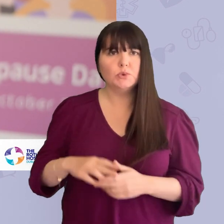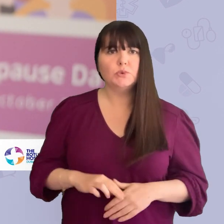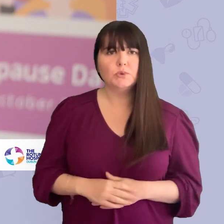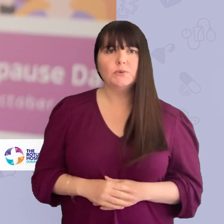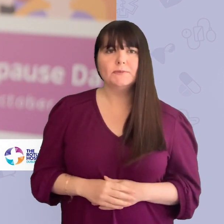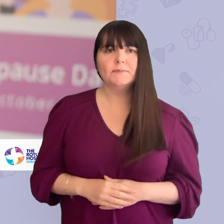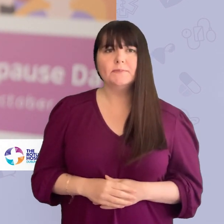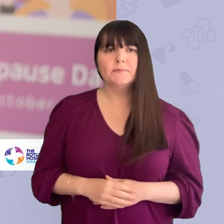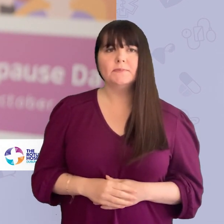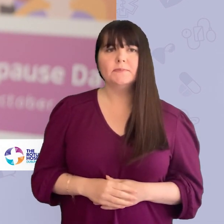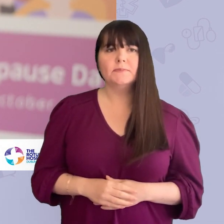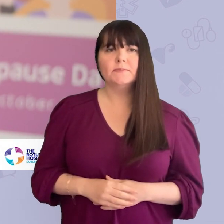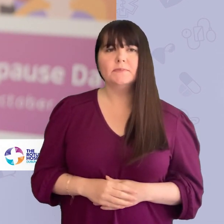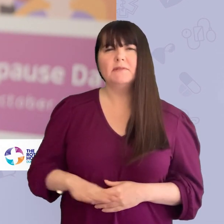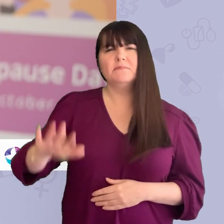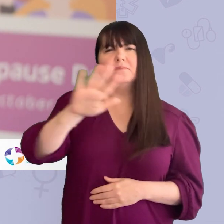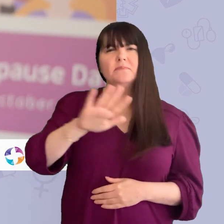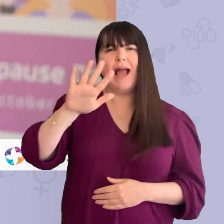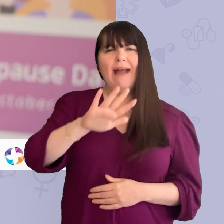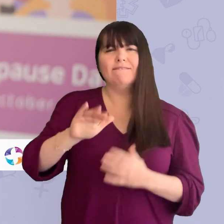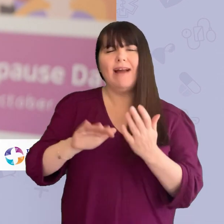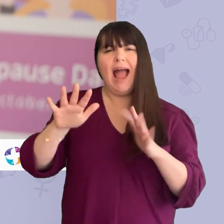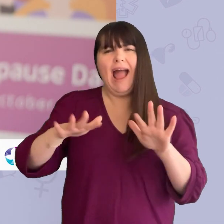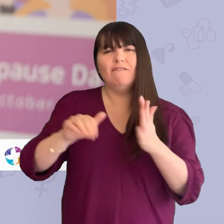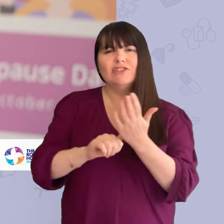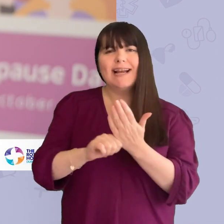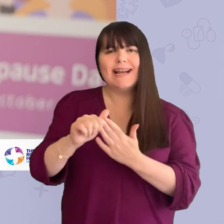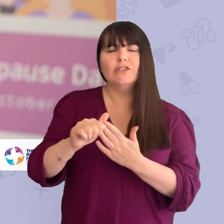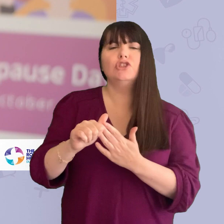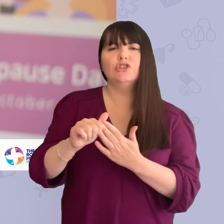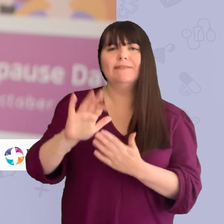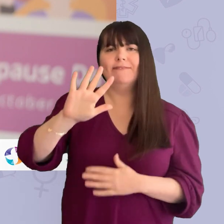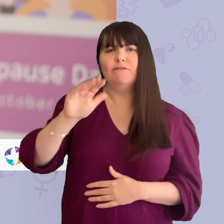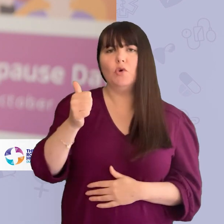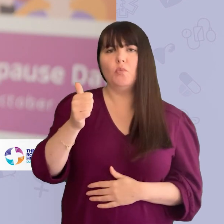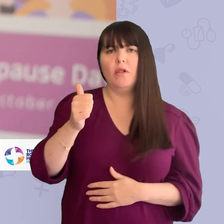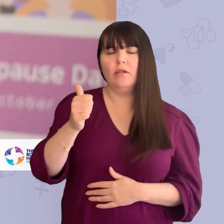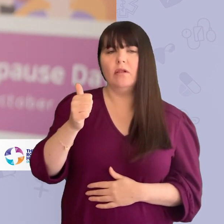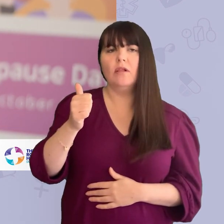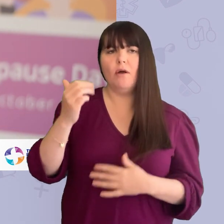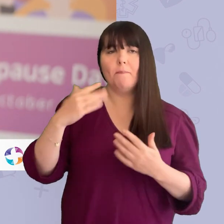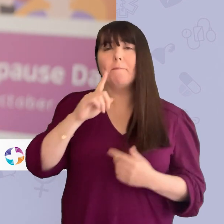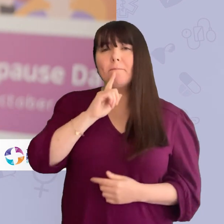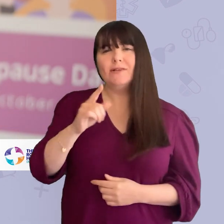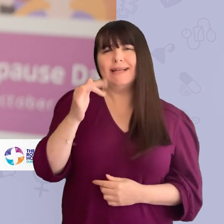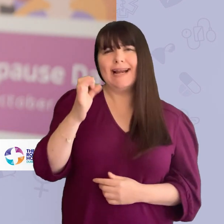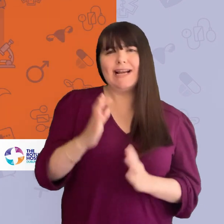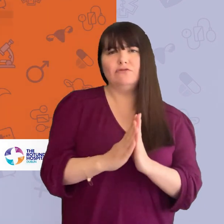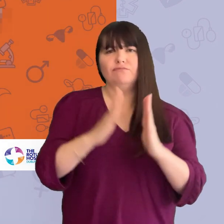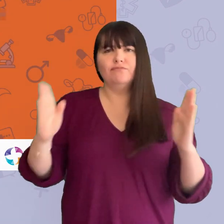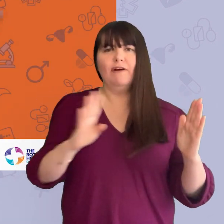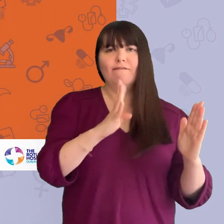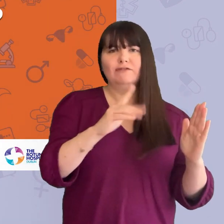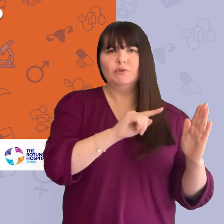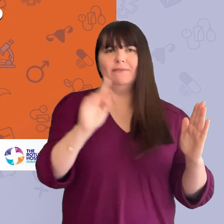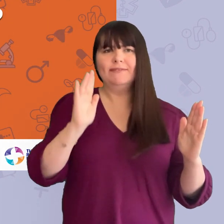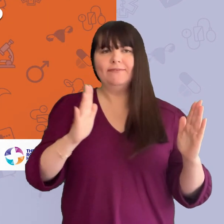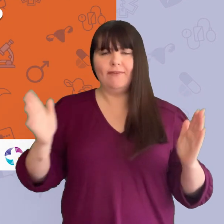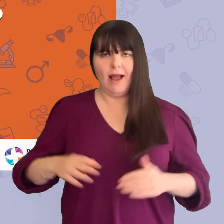working. The average age for menopause is 51, but we do see a range from 45 to 55.